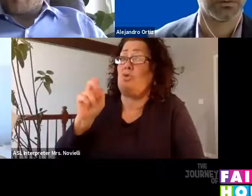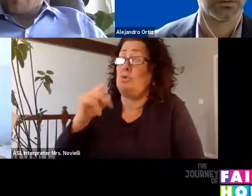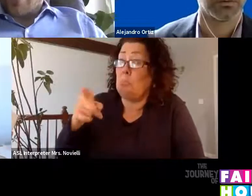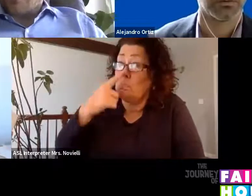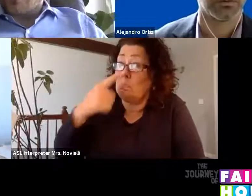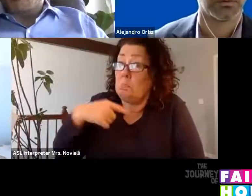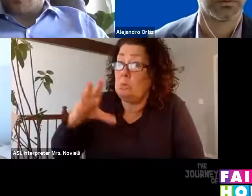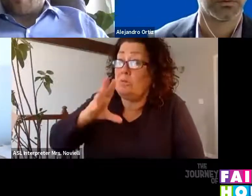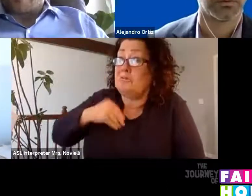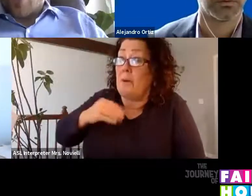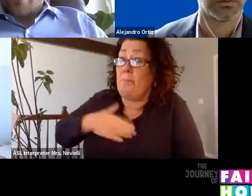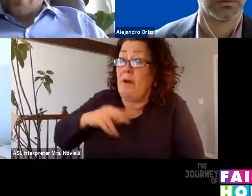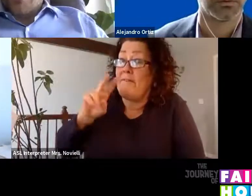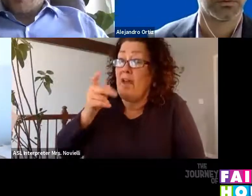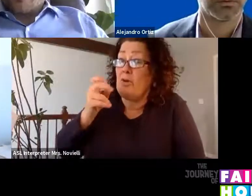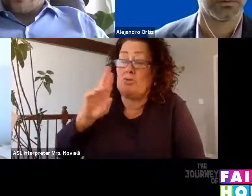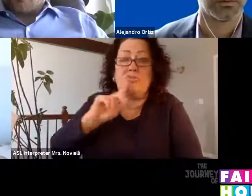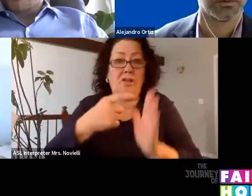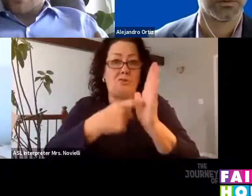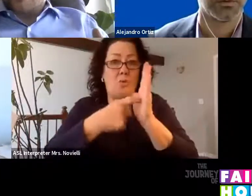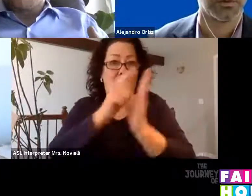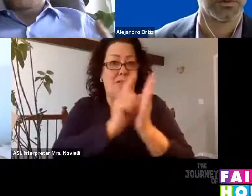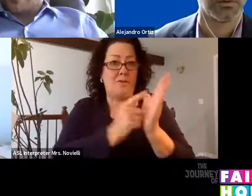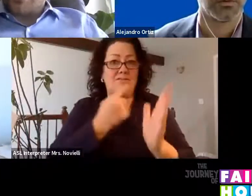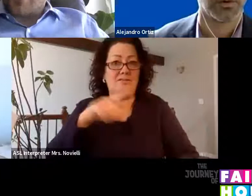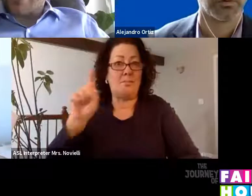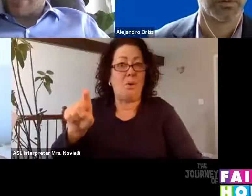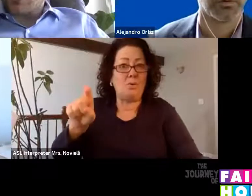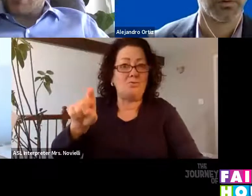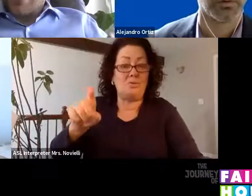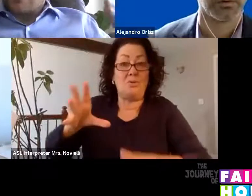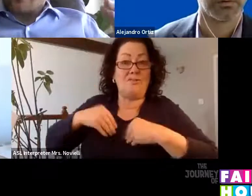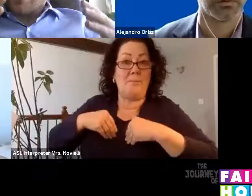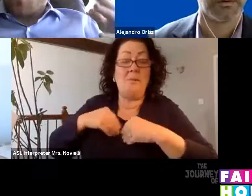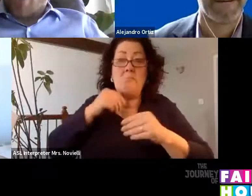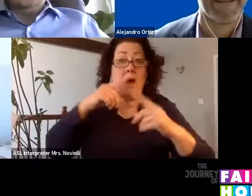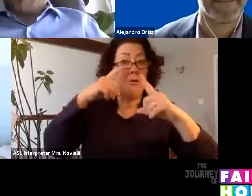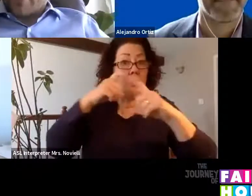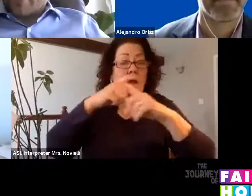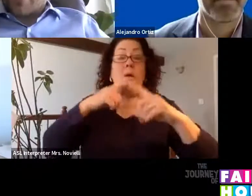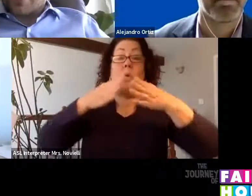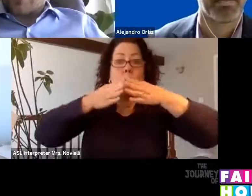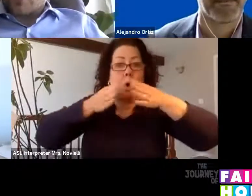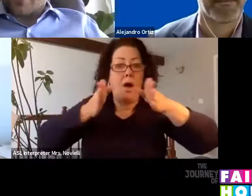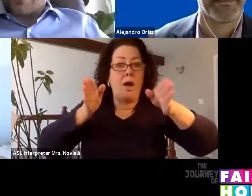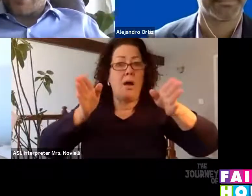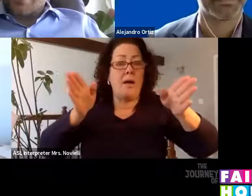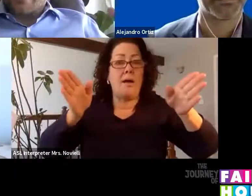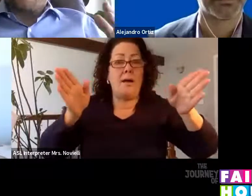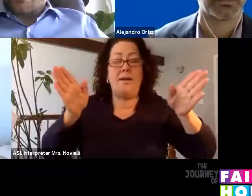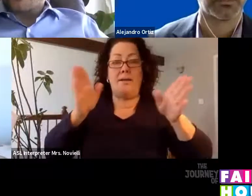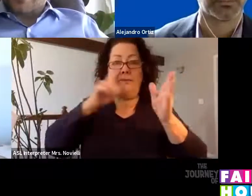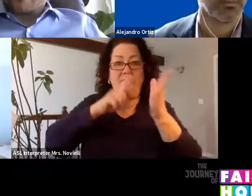required to do so by law. So this wasn't a complex investigation, it was a widespread investigation that